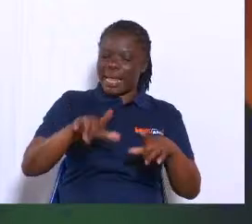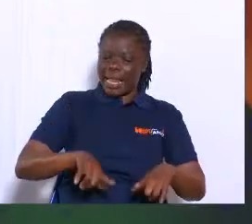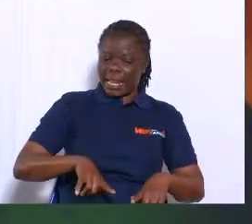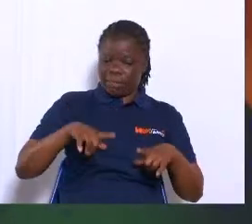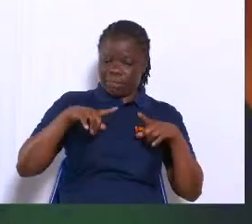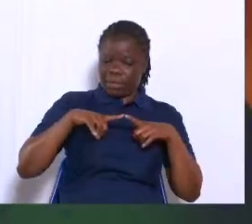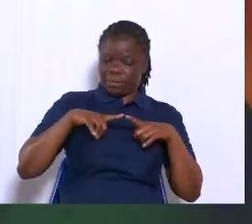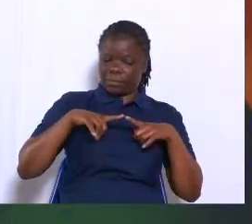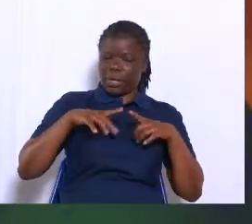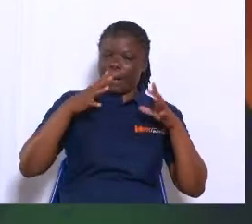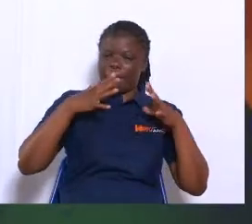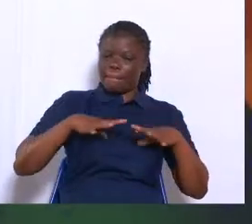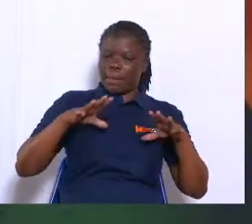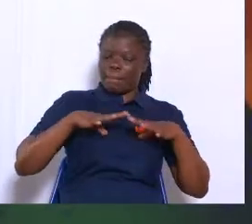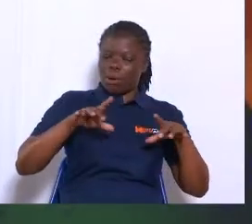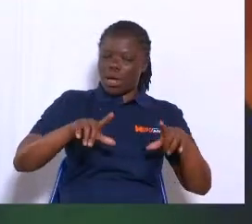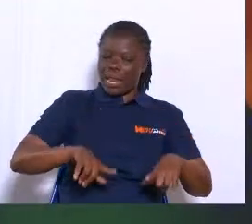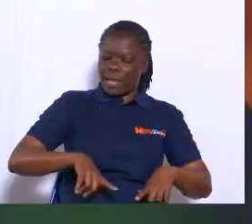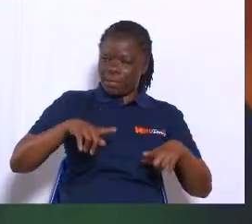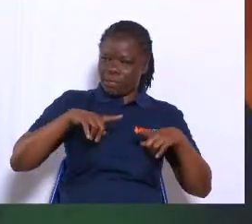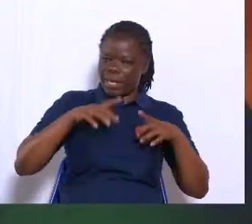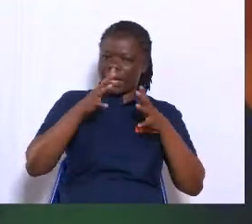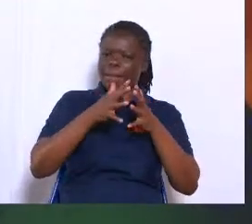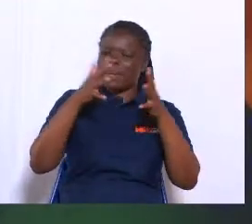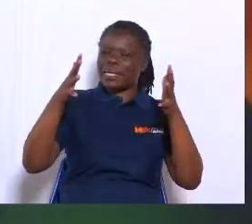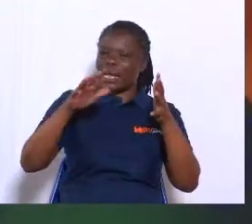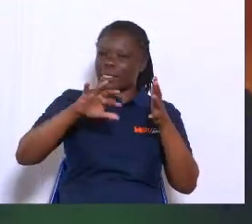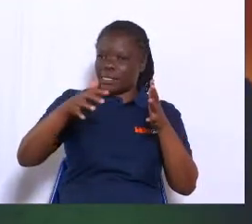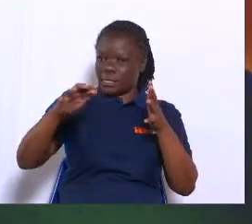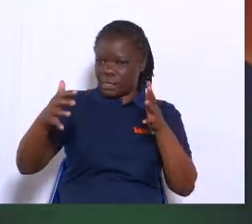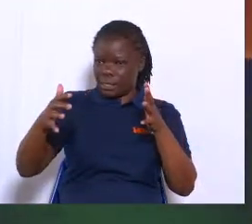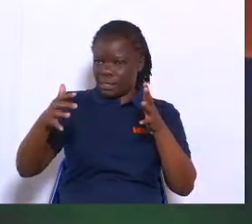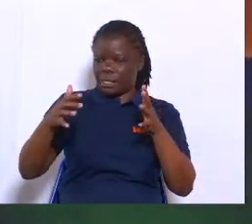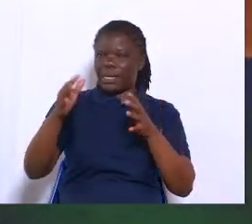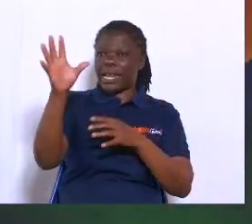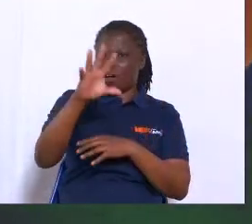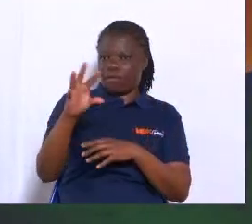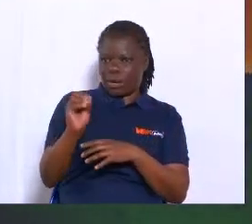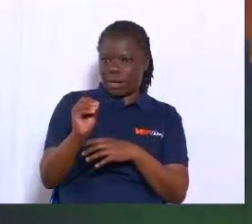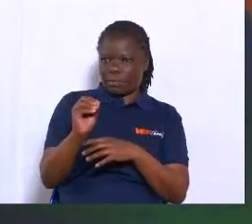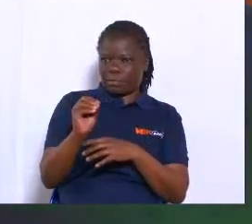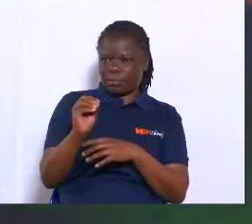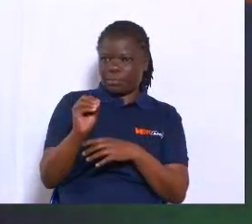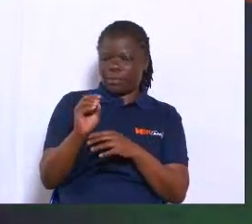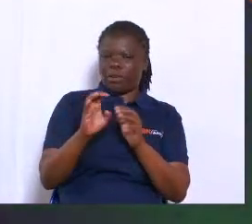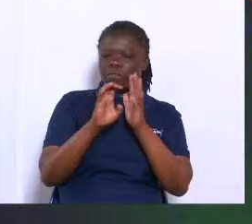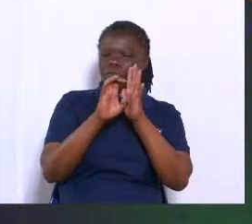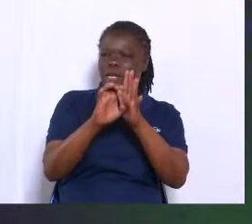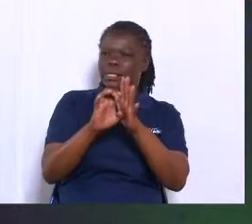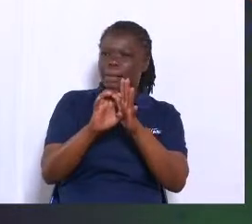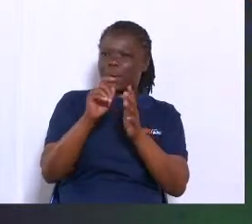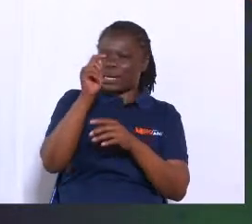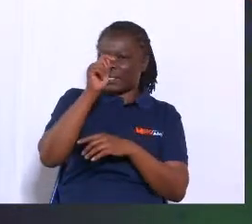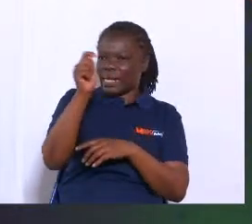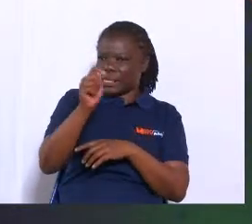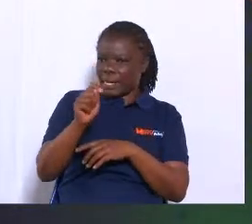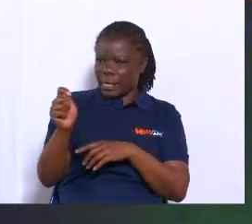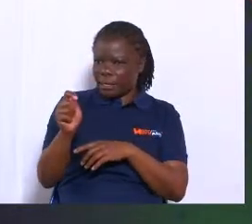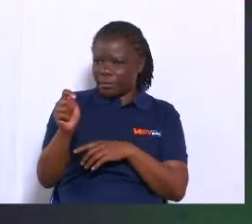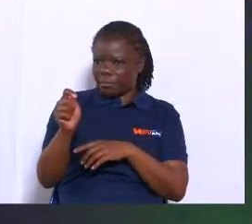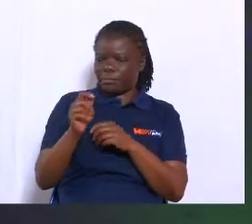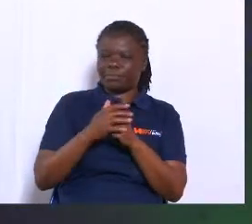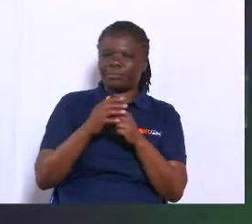people living in major cities in Africa, cities like Dar es Salaam, cities